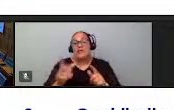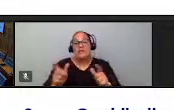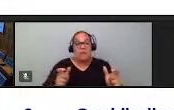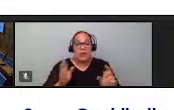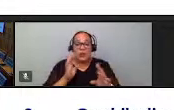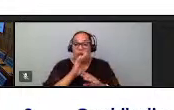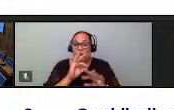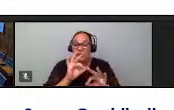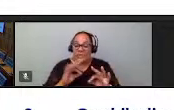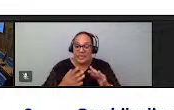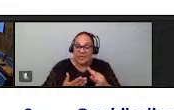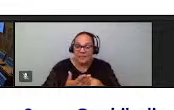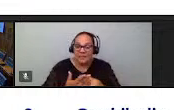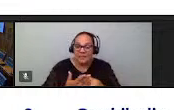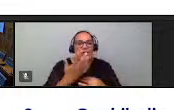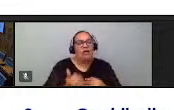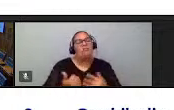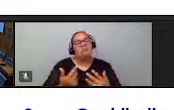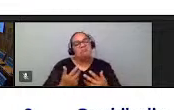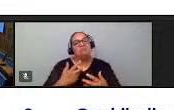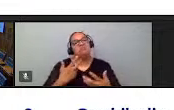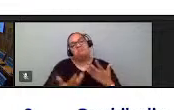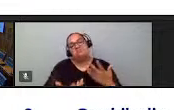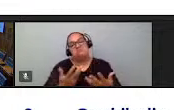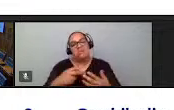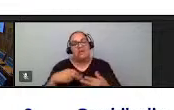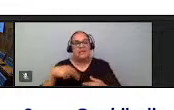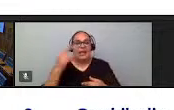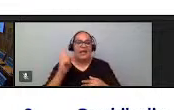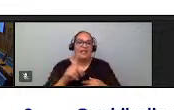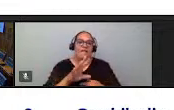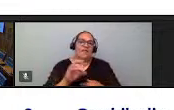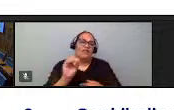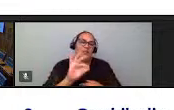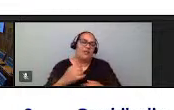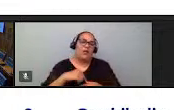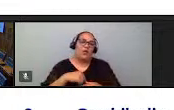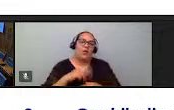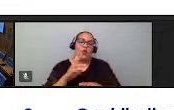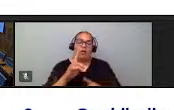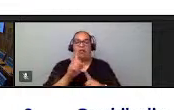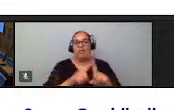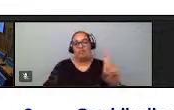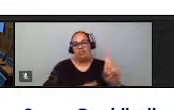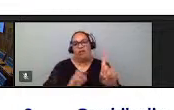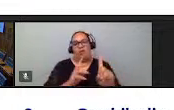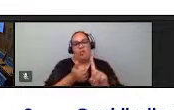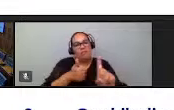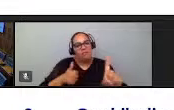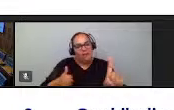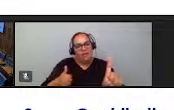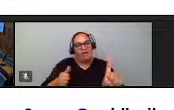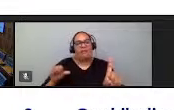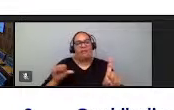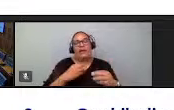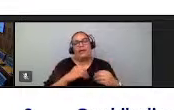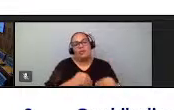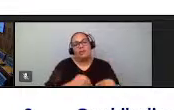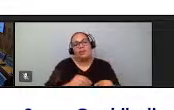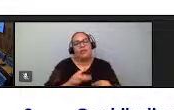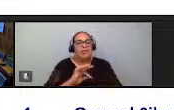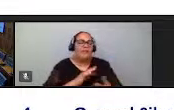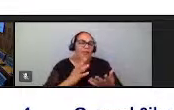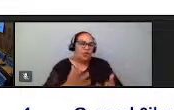this intervention the probability is higher than 50% that we'll default we'll fall back into the business as